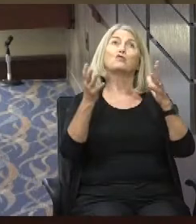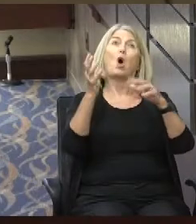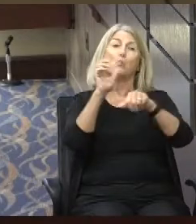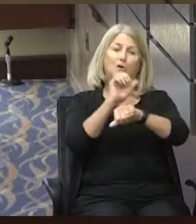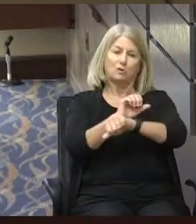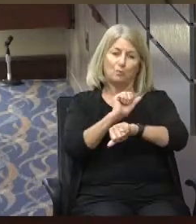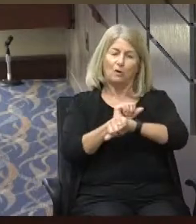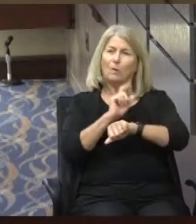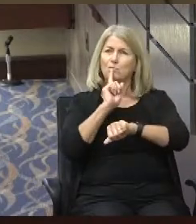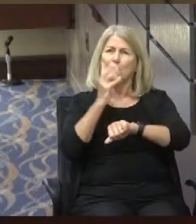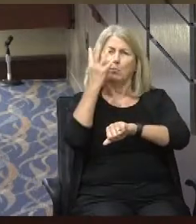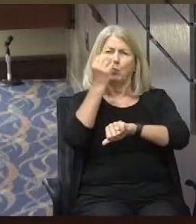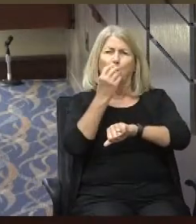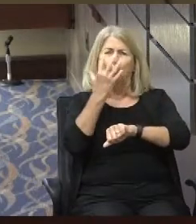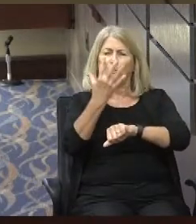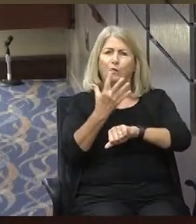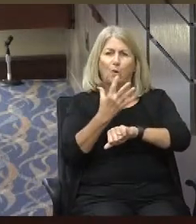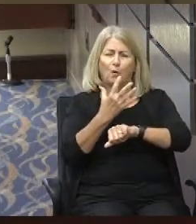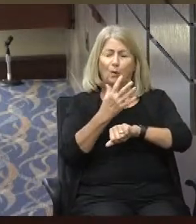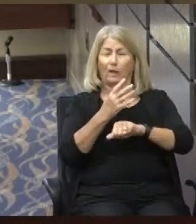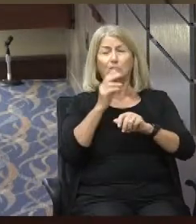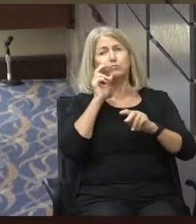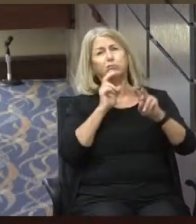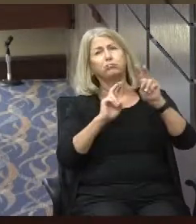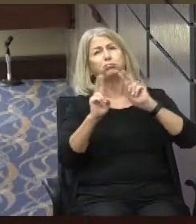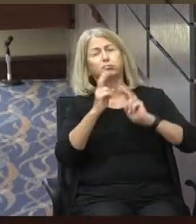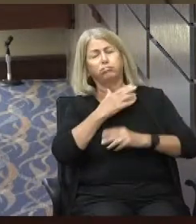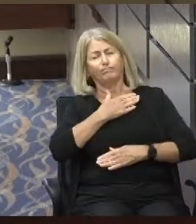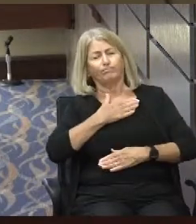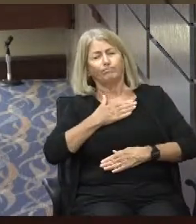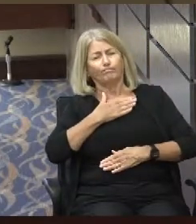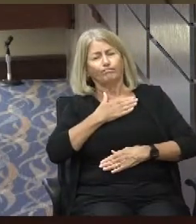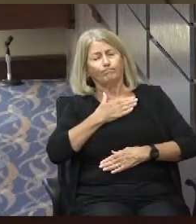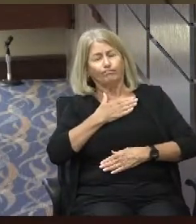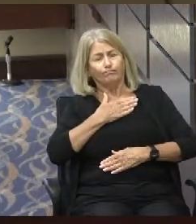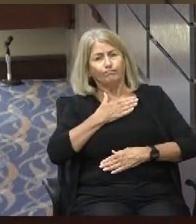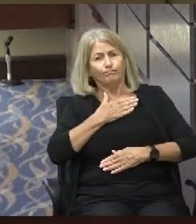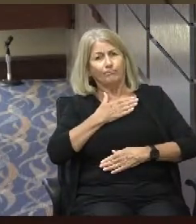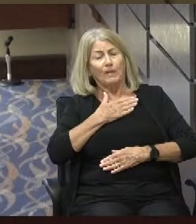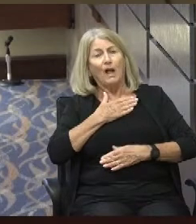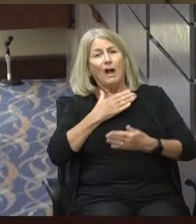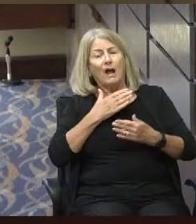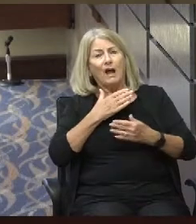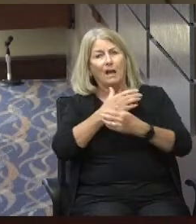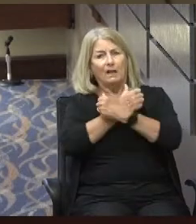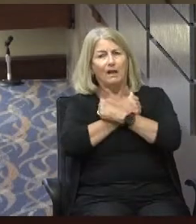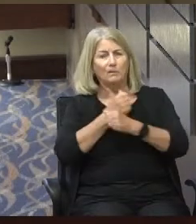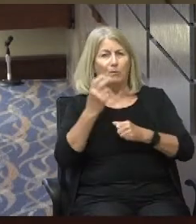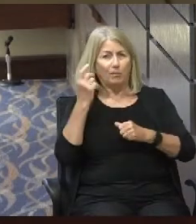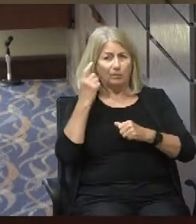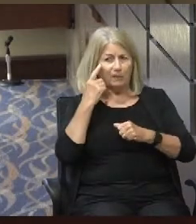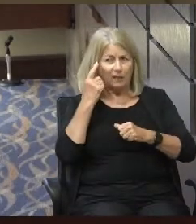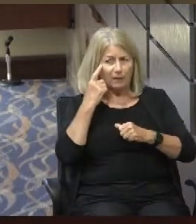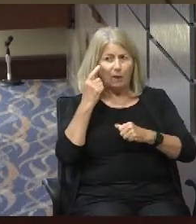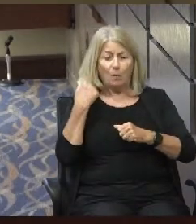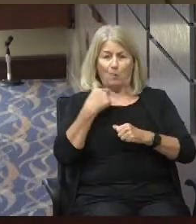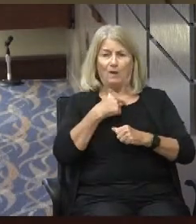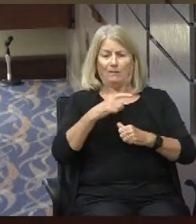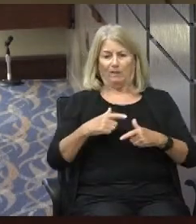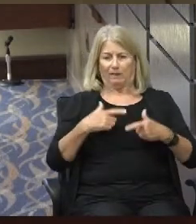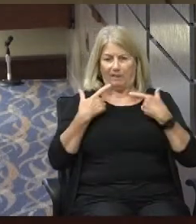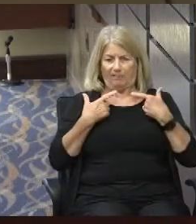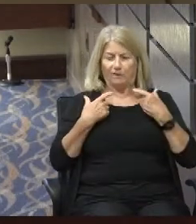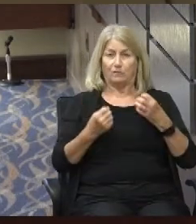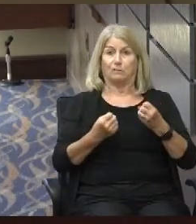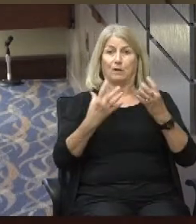really beautiful. It's really aesthetically pleasing. I love thinking about, I mean, we've just lived through so many collective crises the last few years.